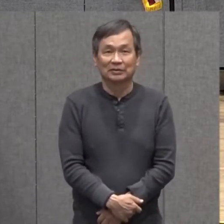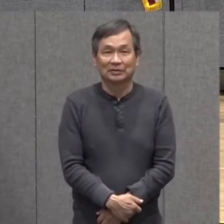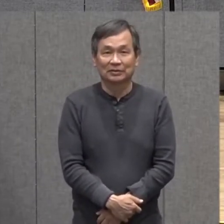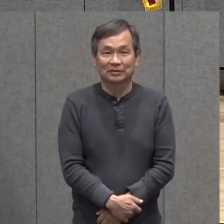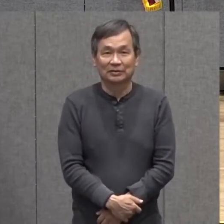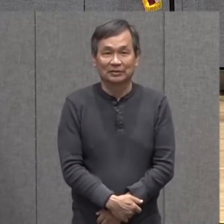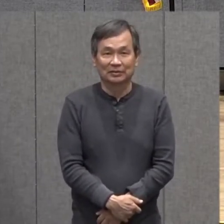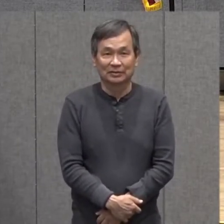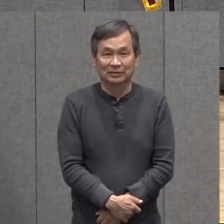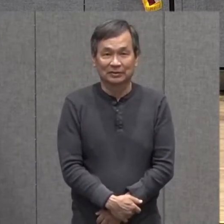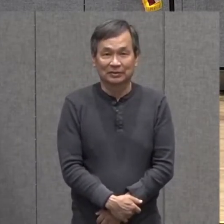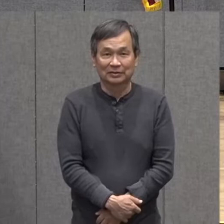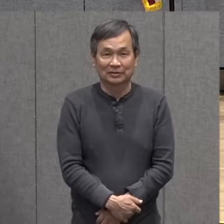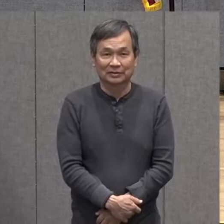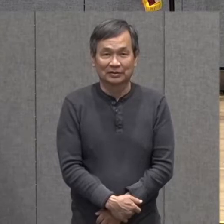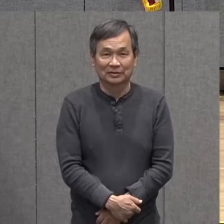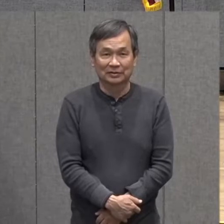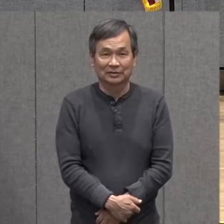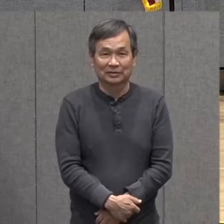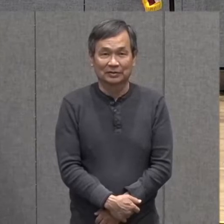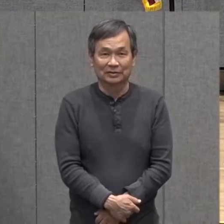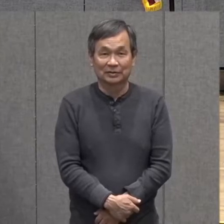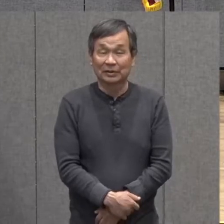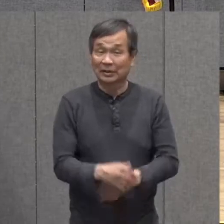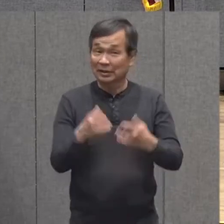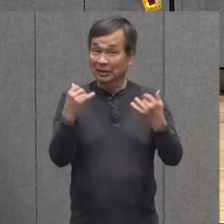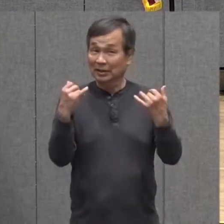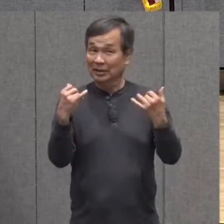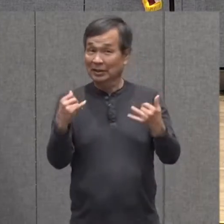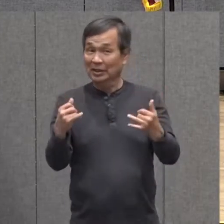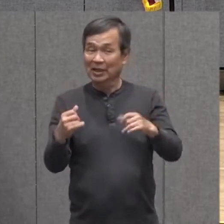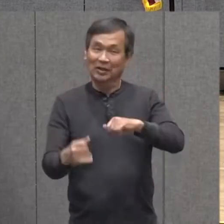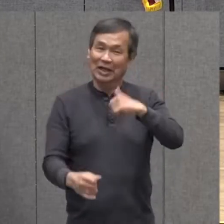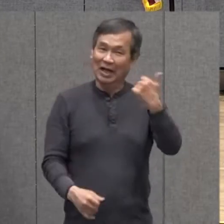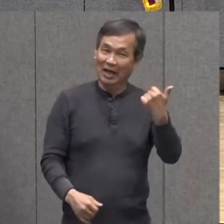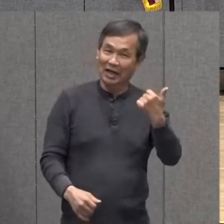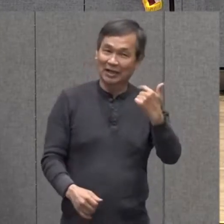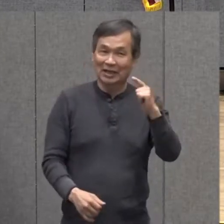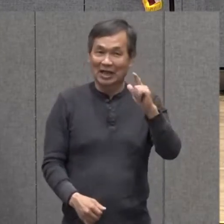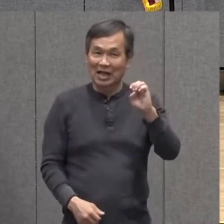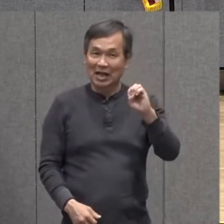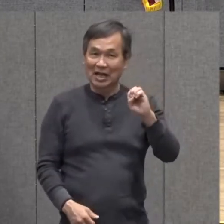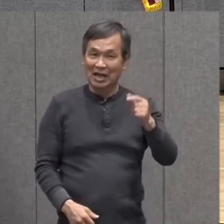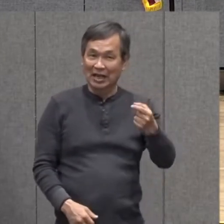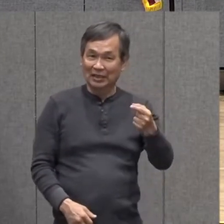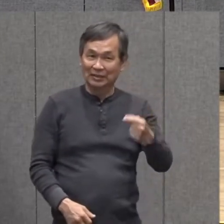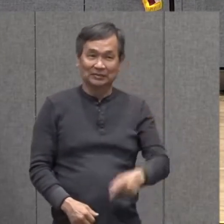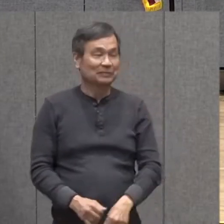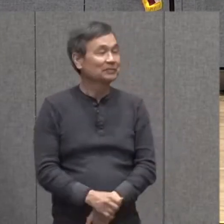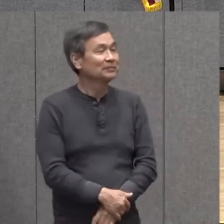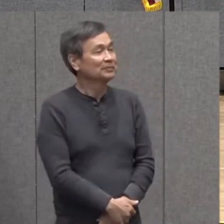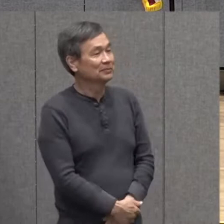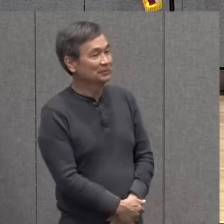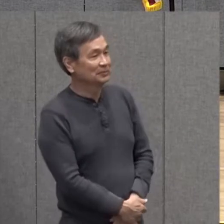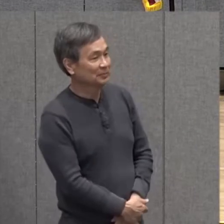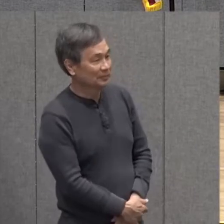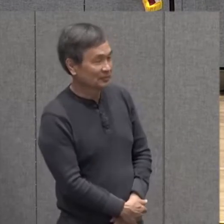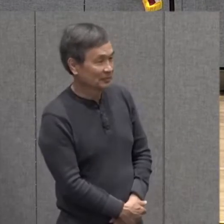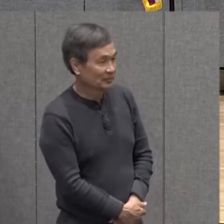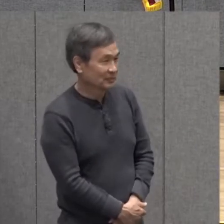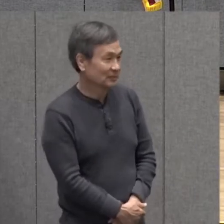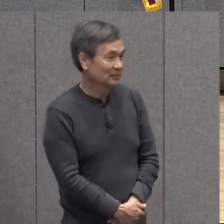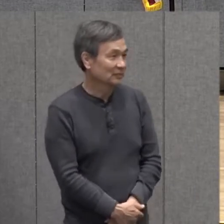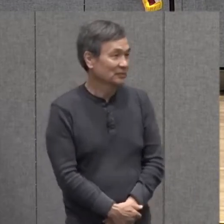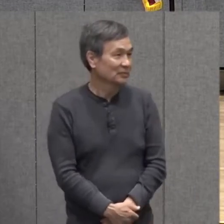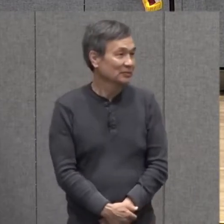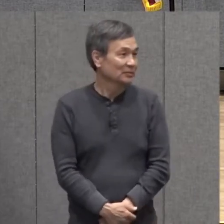más alto y a ver si te puedes balancear. And now we're gonna do the right side. So go ahead and plant your left foot firmly on the ground